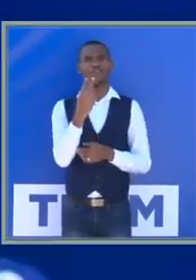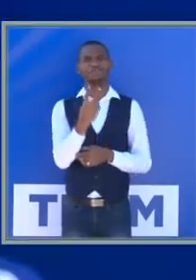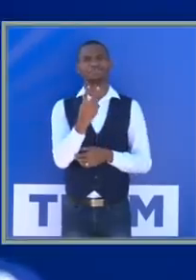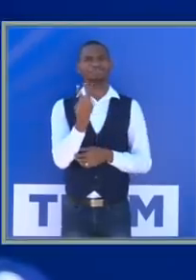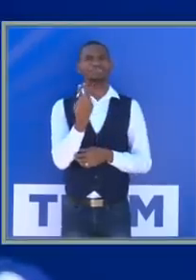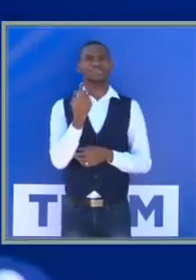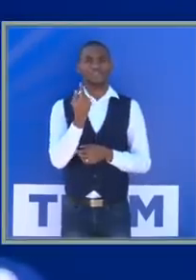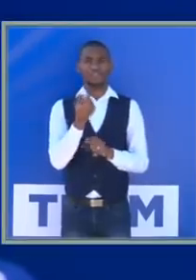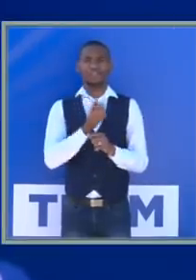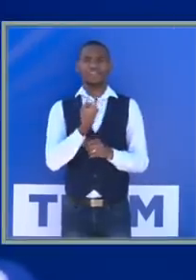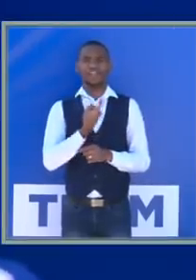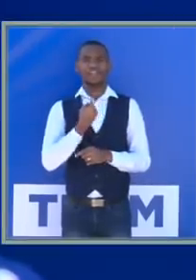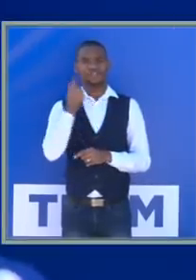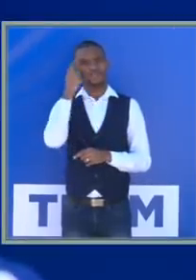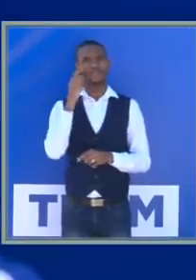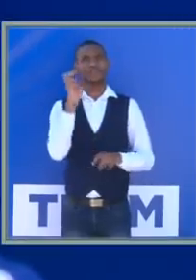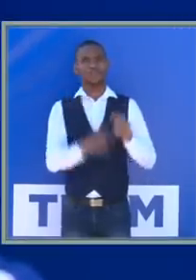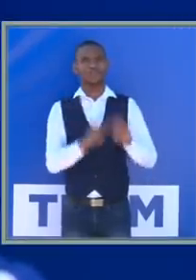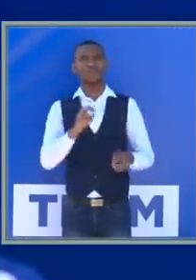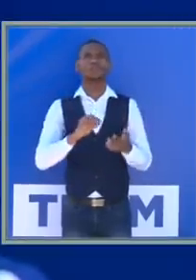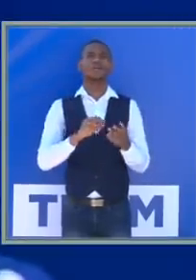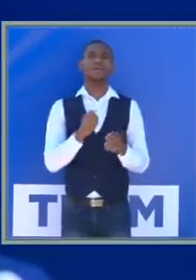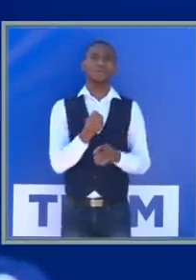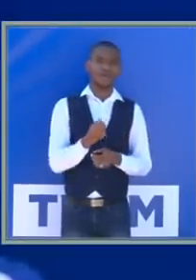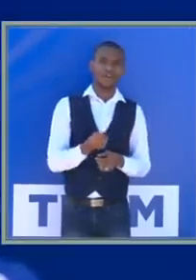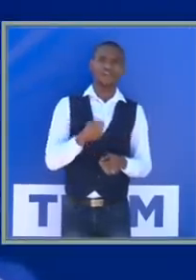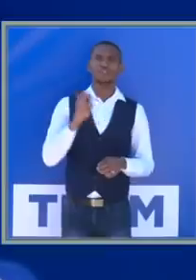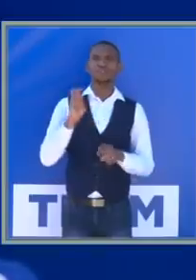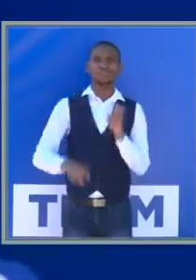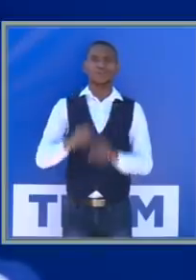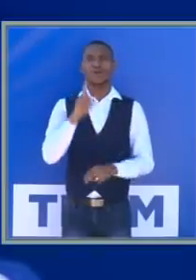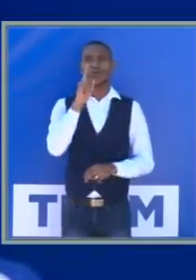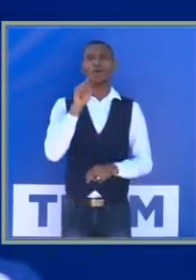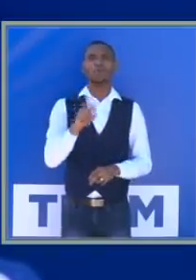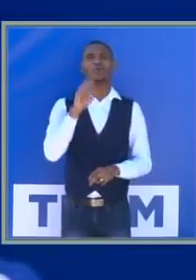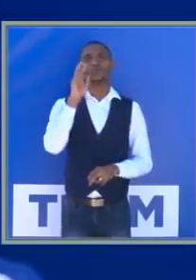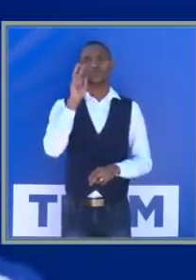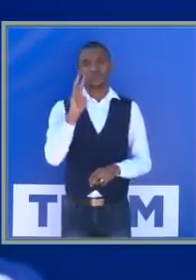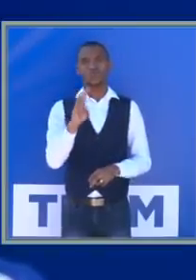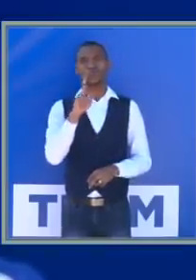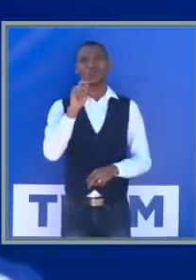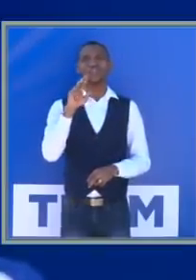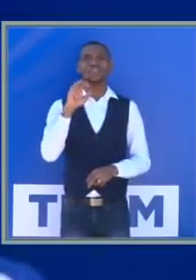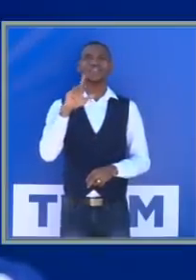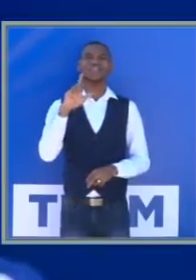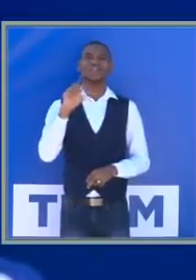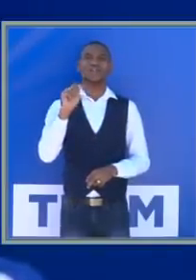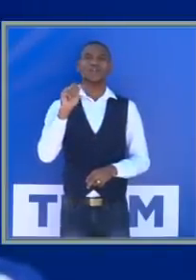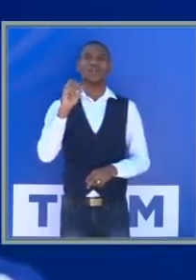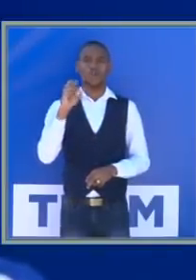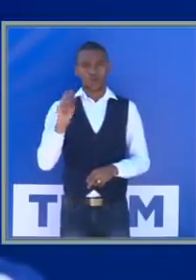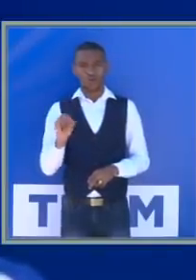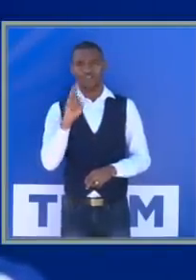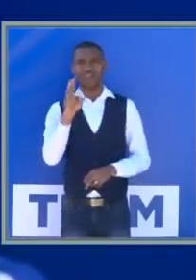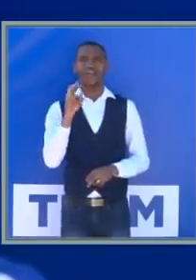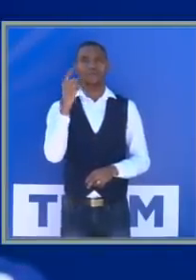Hore, Bauviza Chelete, they stole over 1.2 trillion rand. I'm sure those who fought for